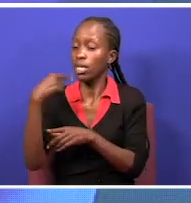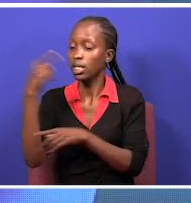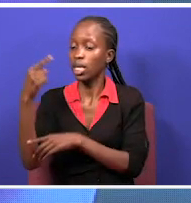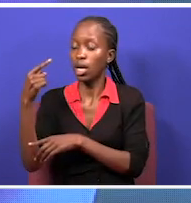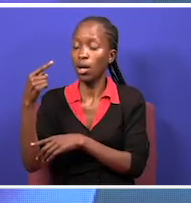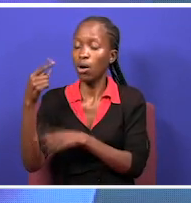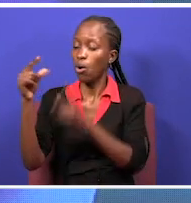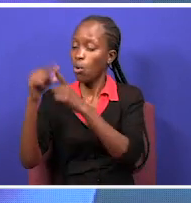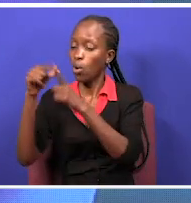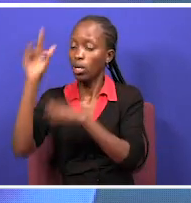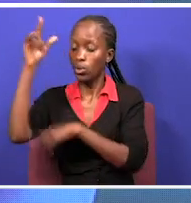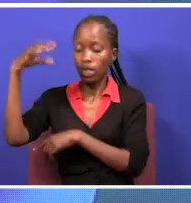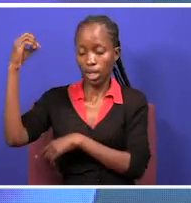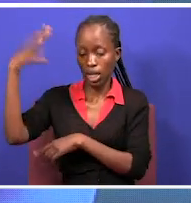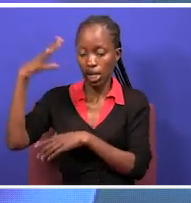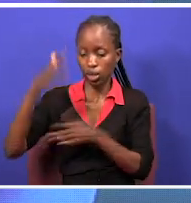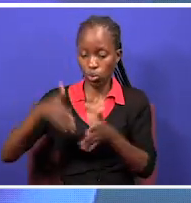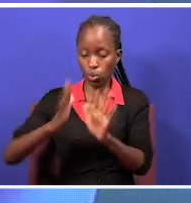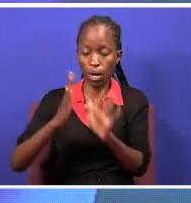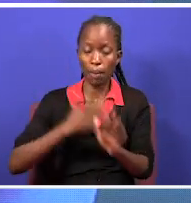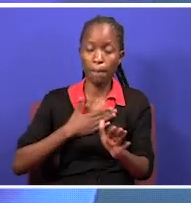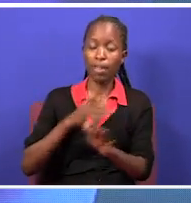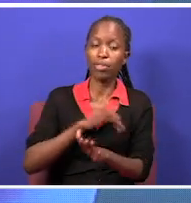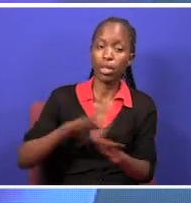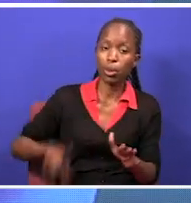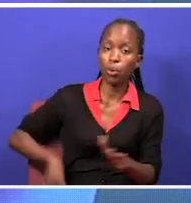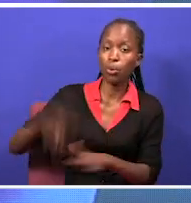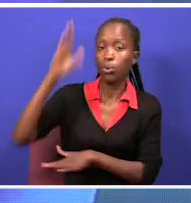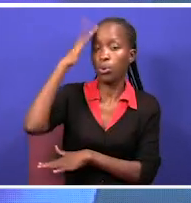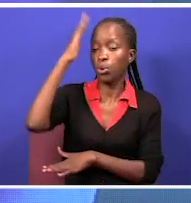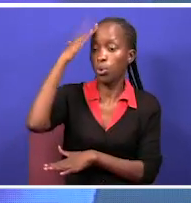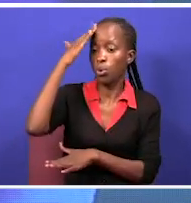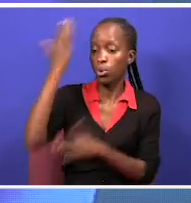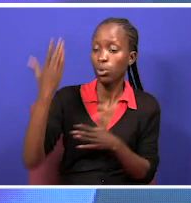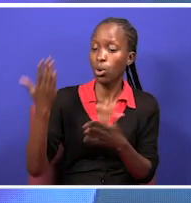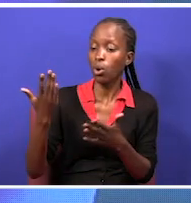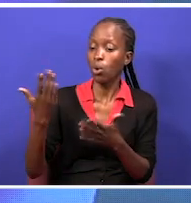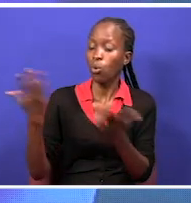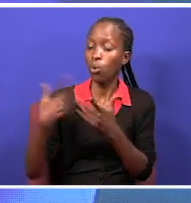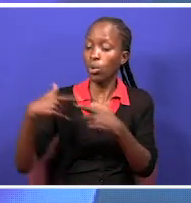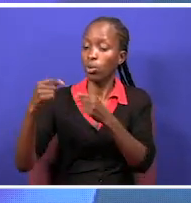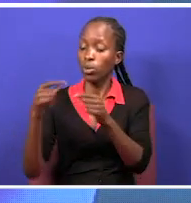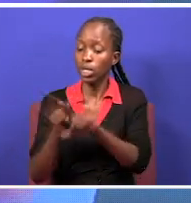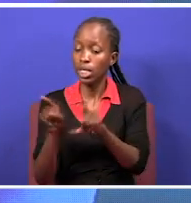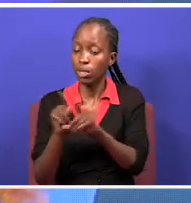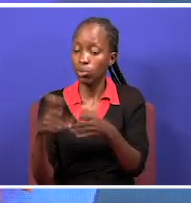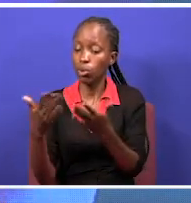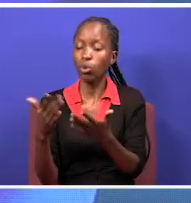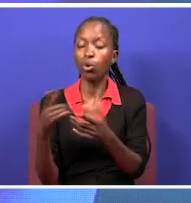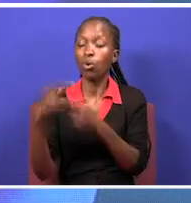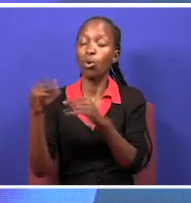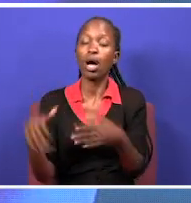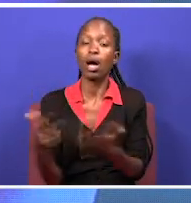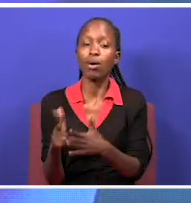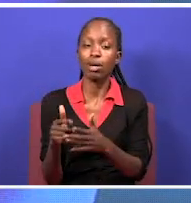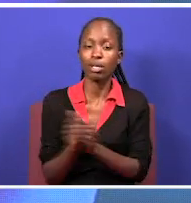my path. God knows where we're going and how we ought to go. Not just when we are